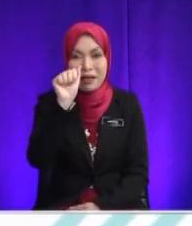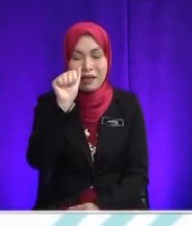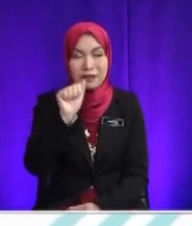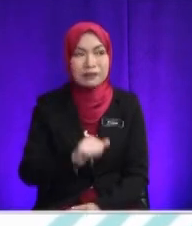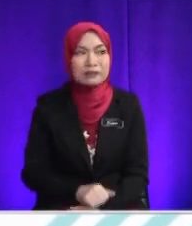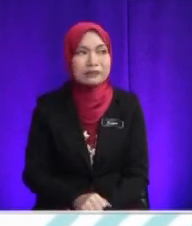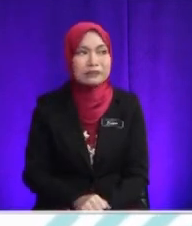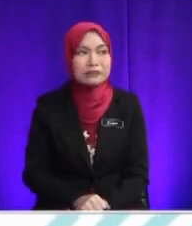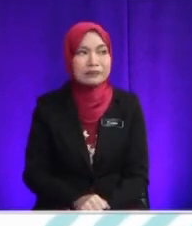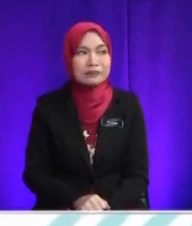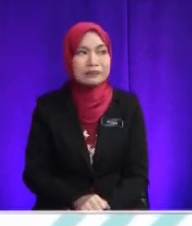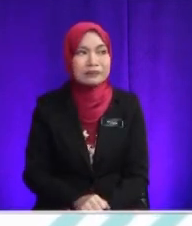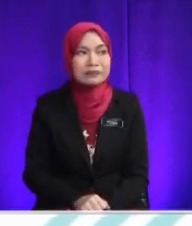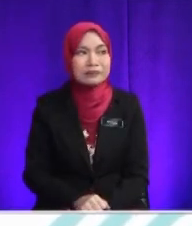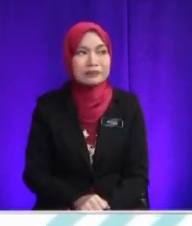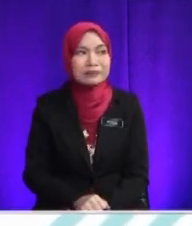A? The answer is A, the